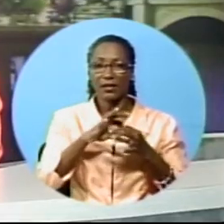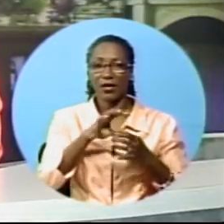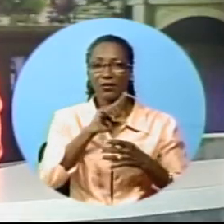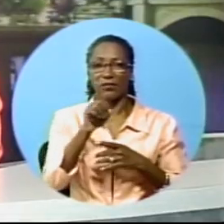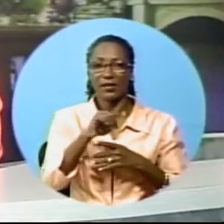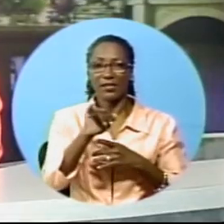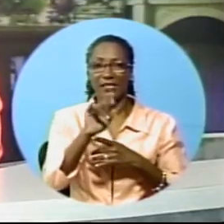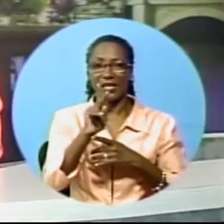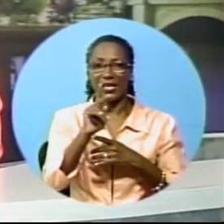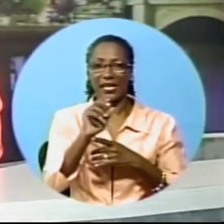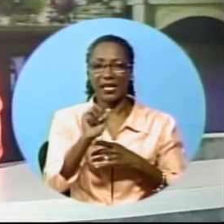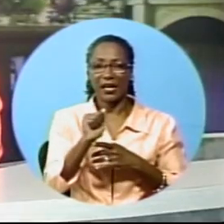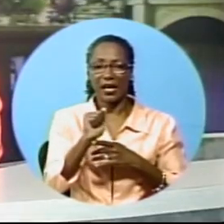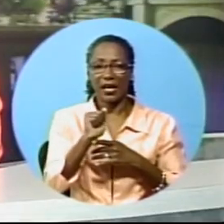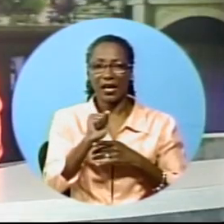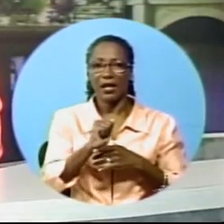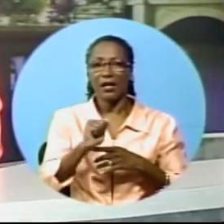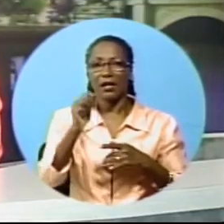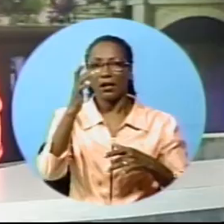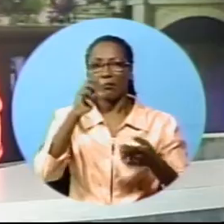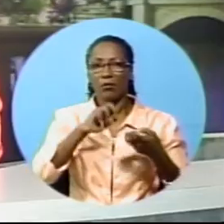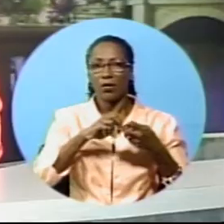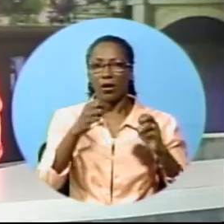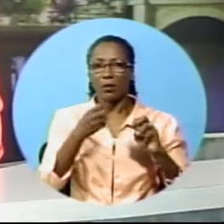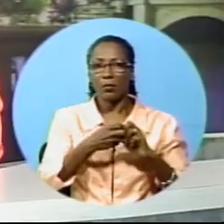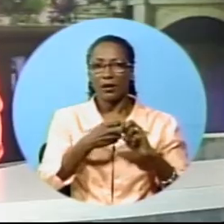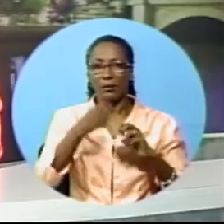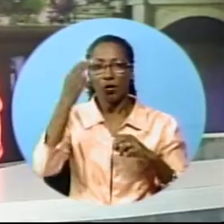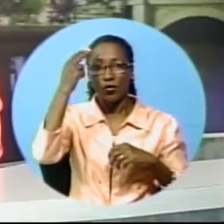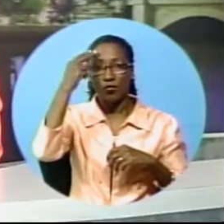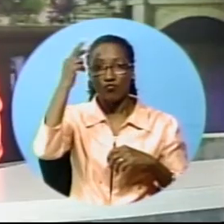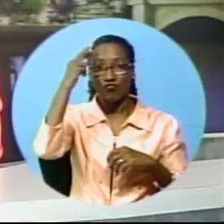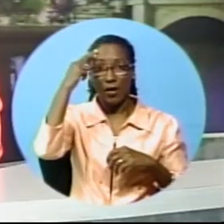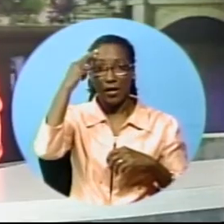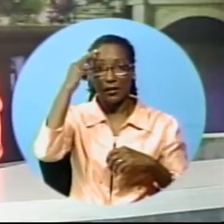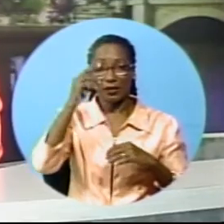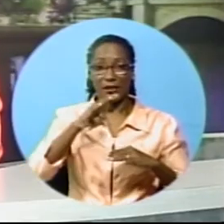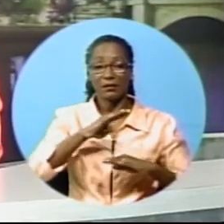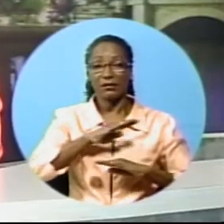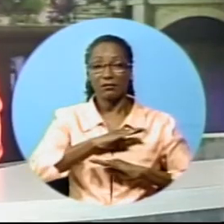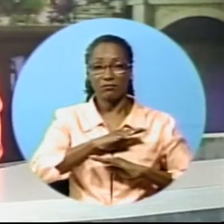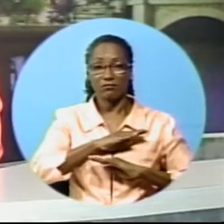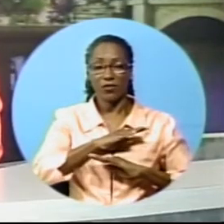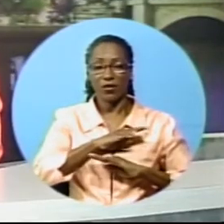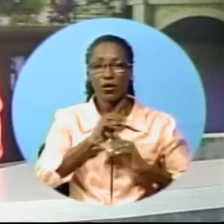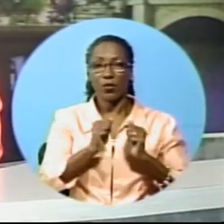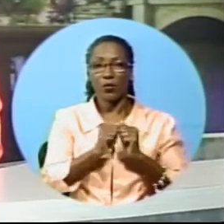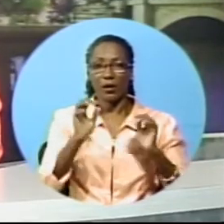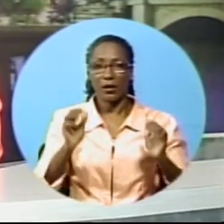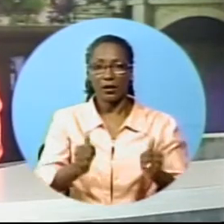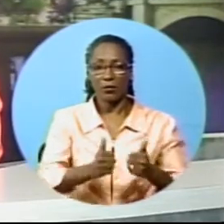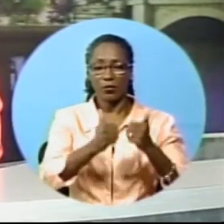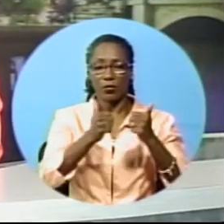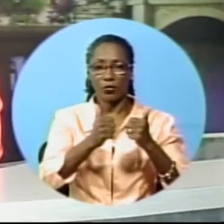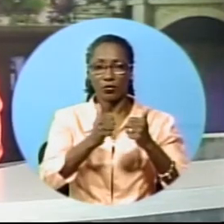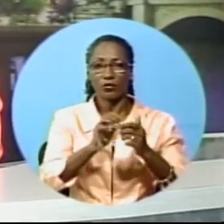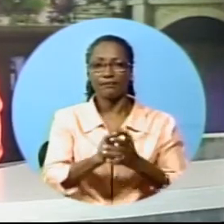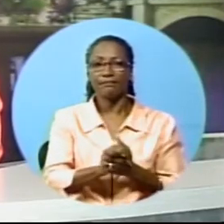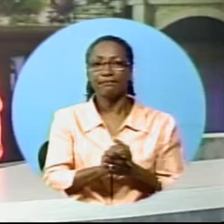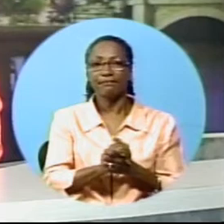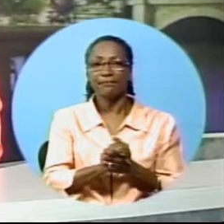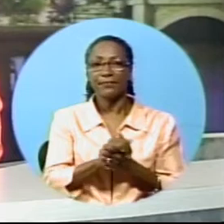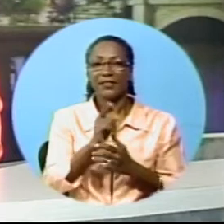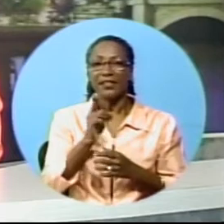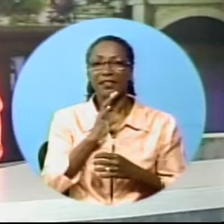General Hugh Riley says he's confident with the approach taken by the region in response to the outbreak. He spoke